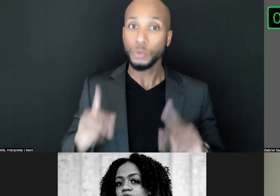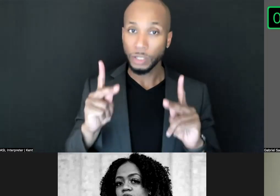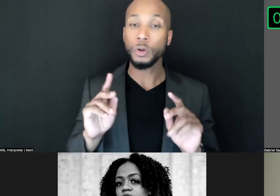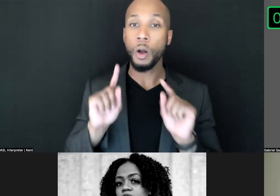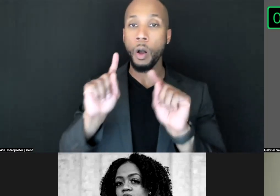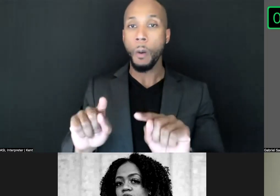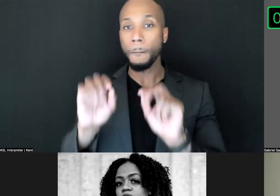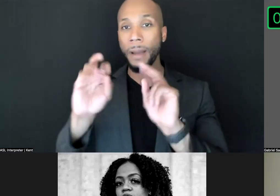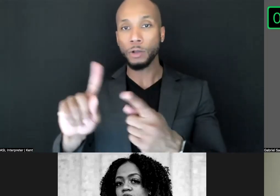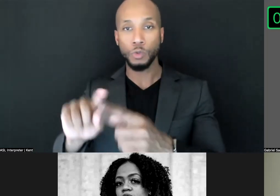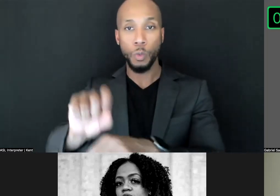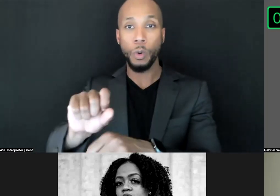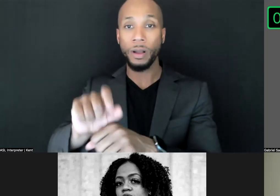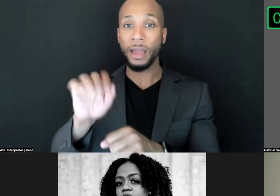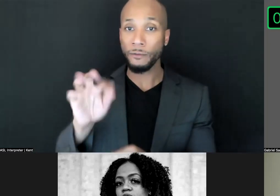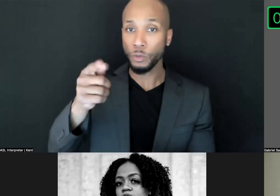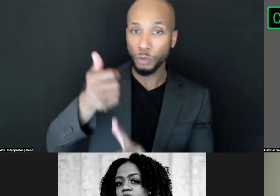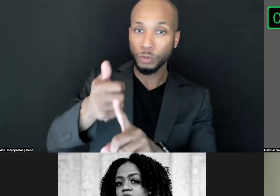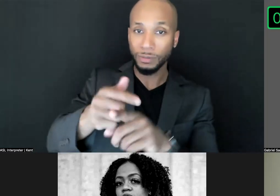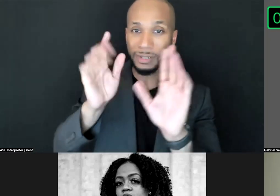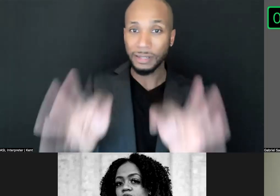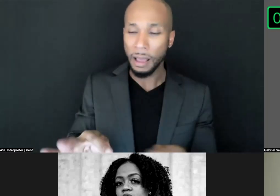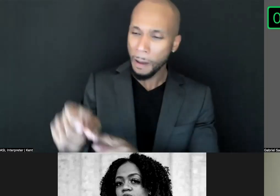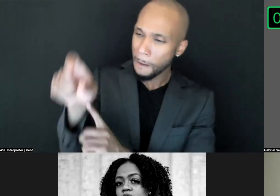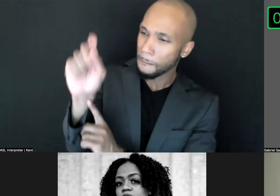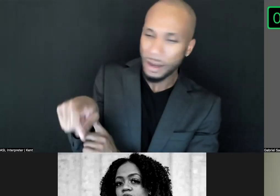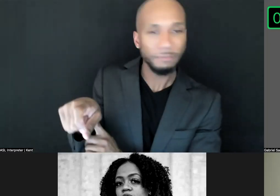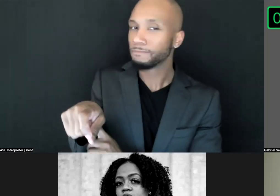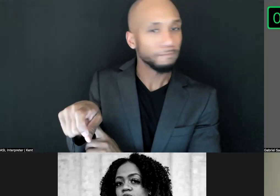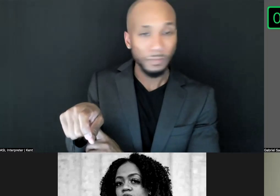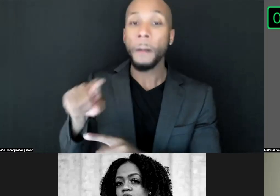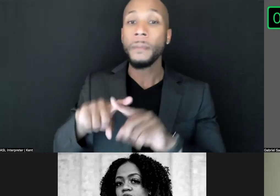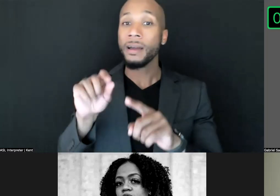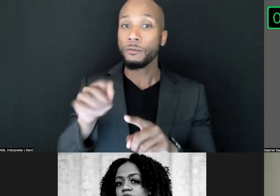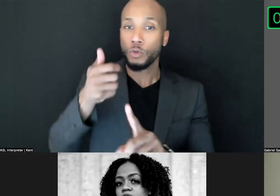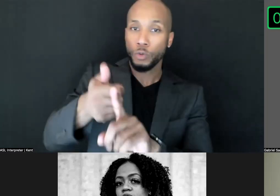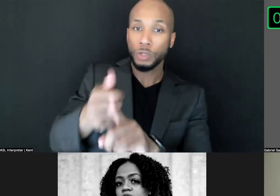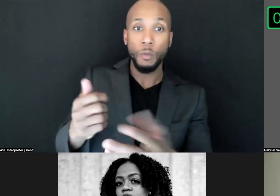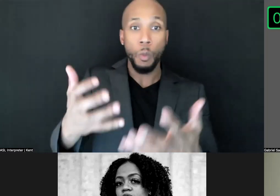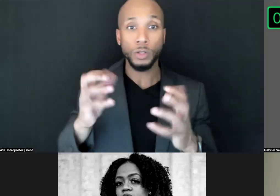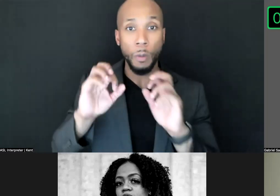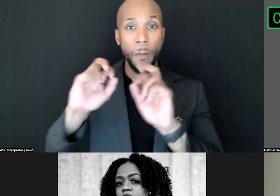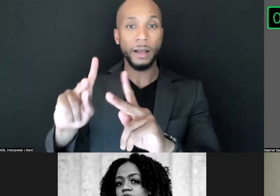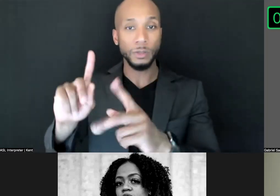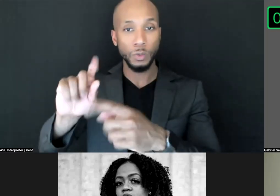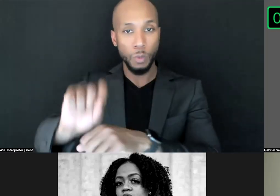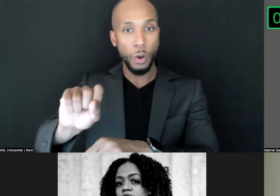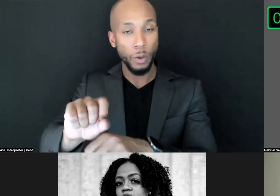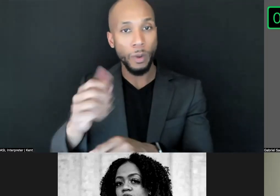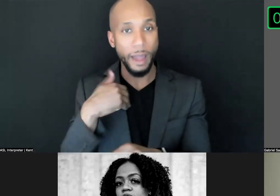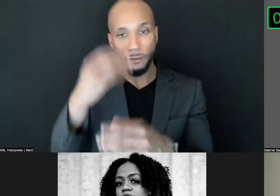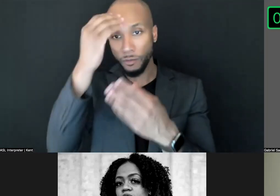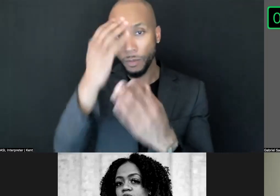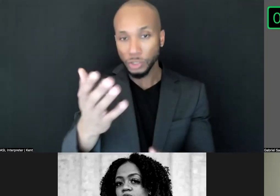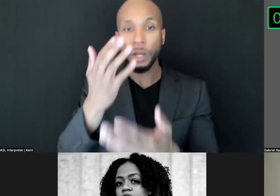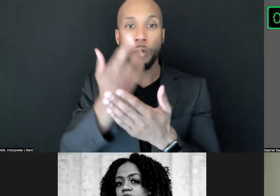you choose to. Not that it's a must, but if it's something that you want to do, there is information and resources out